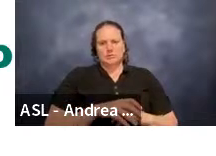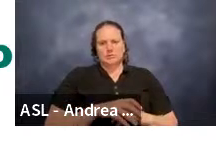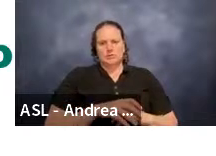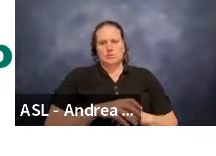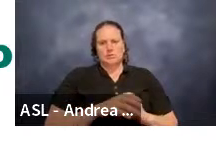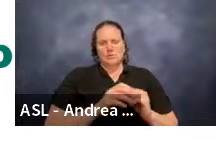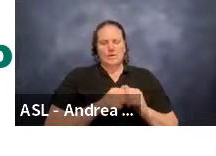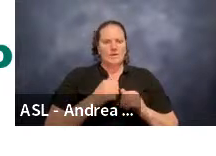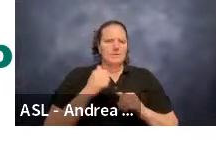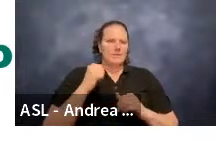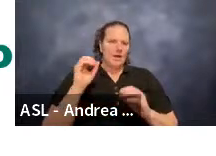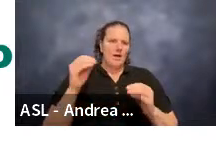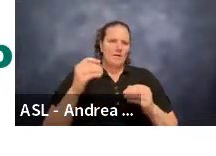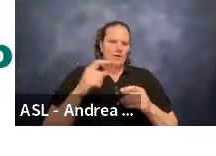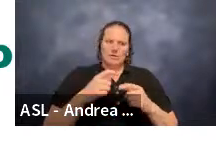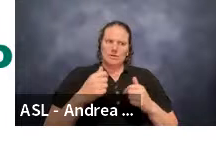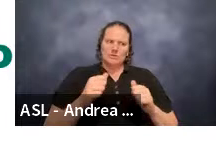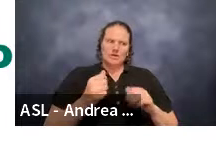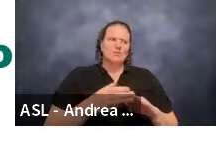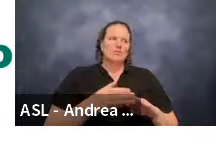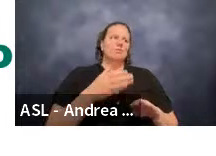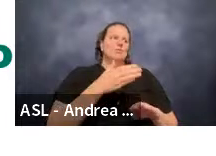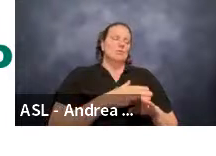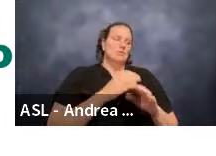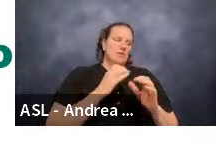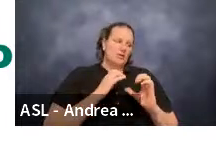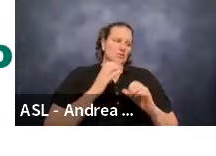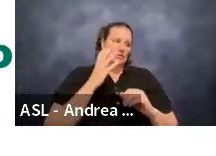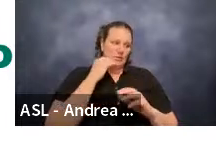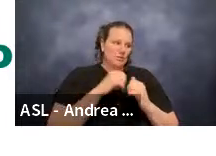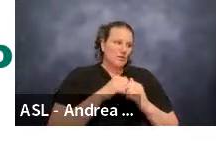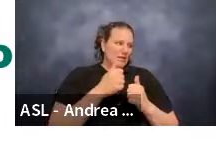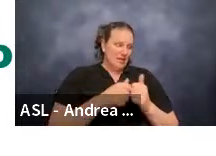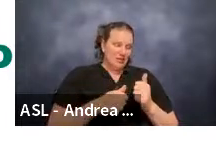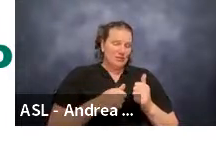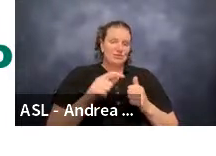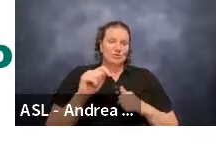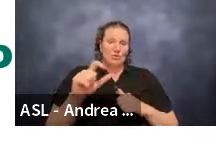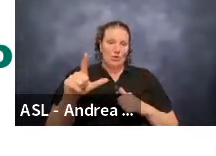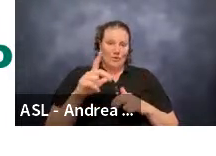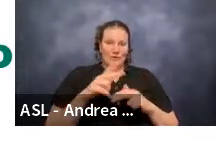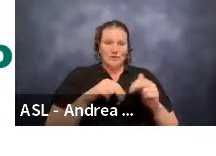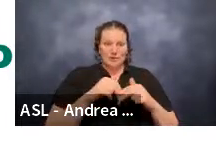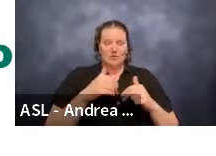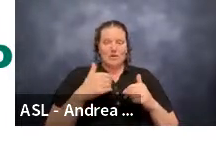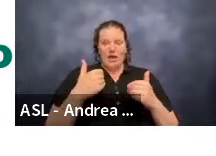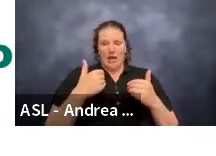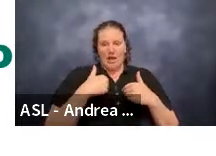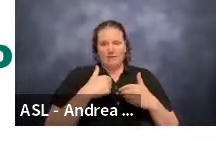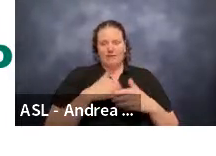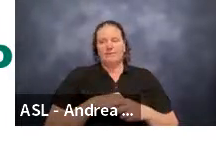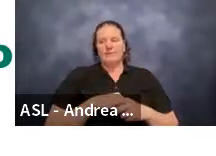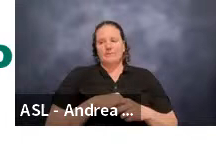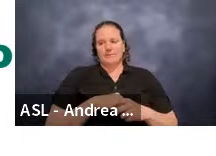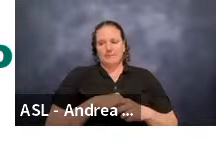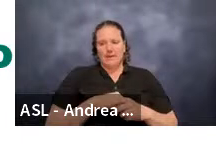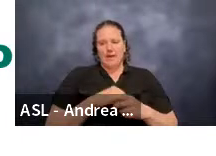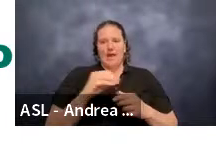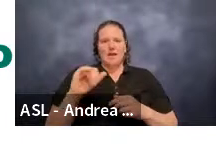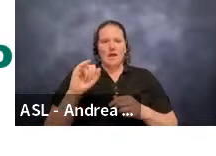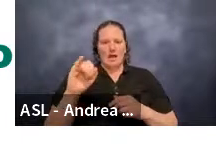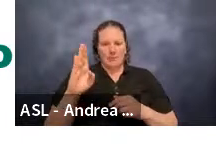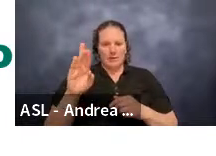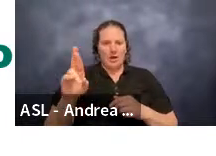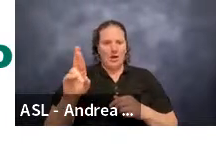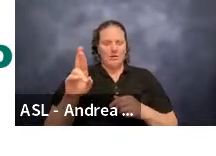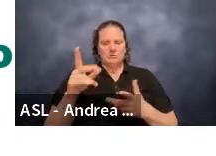are always trying to improve our customers' experience with each toll facility that we will add, and absolutely IBR is no